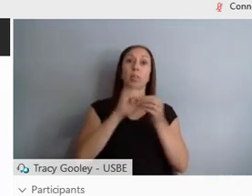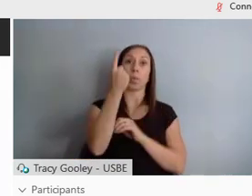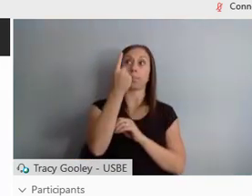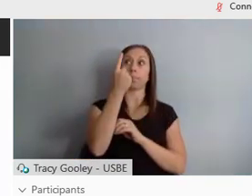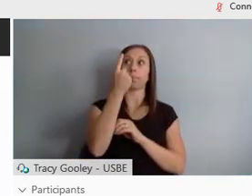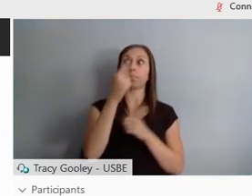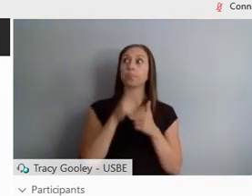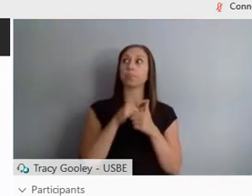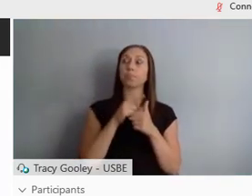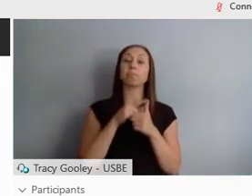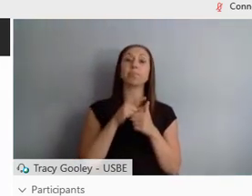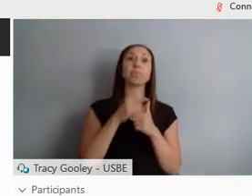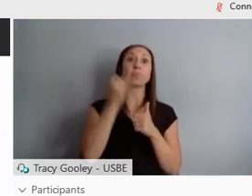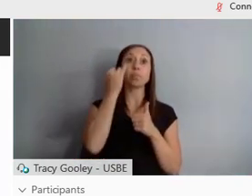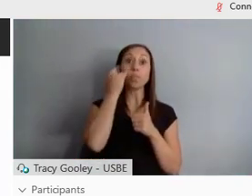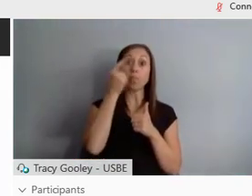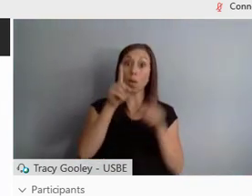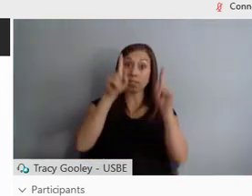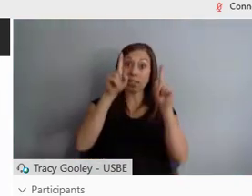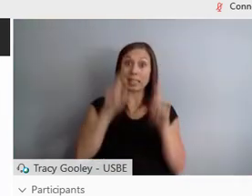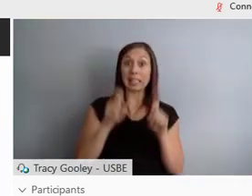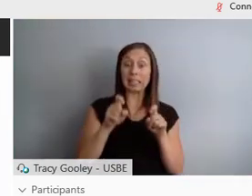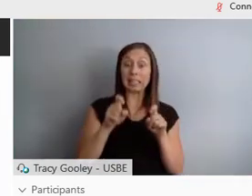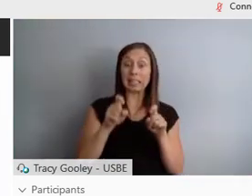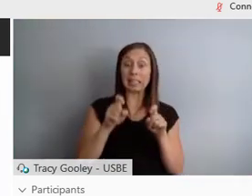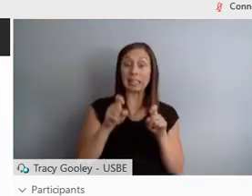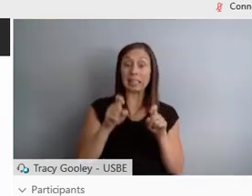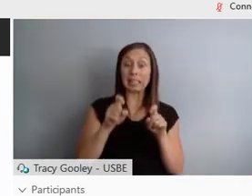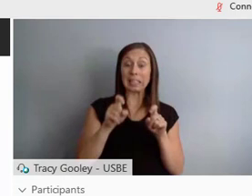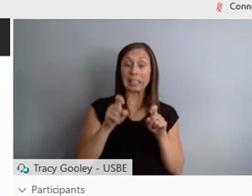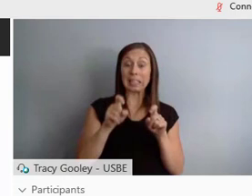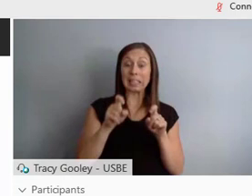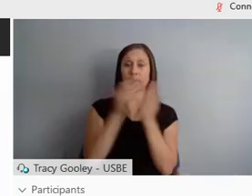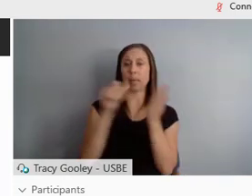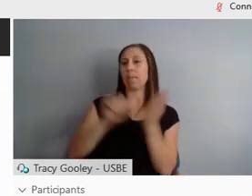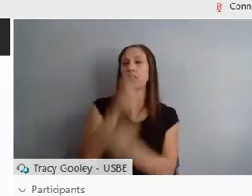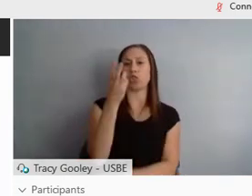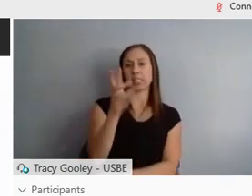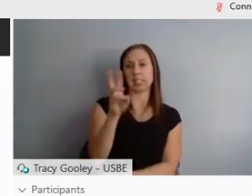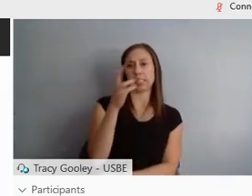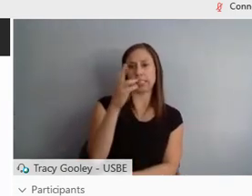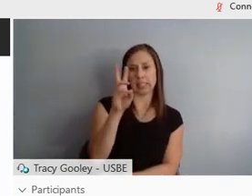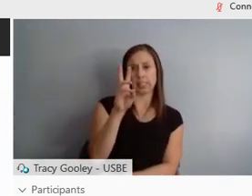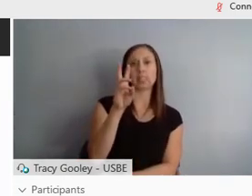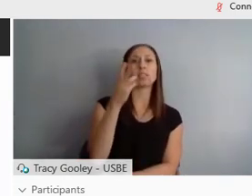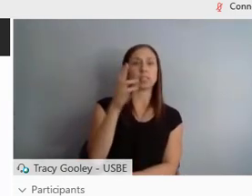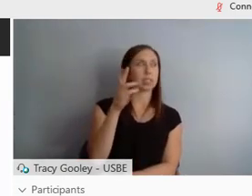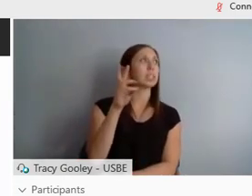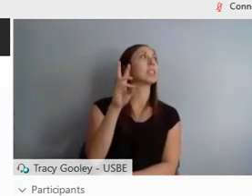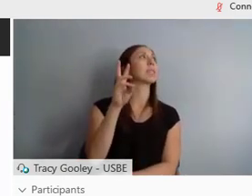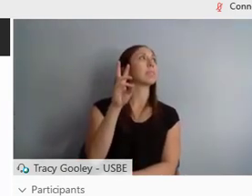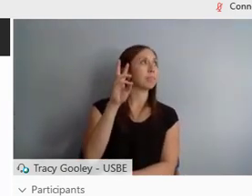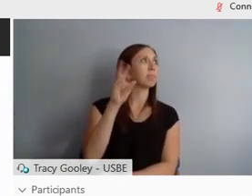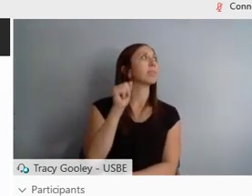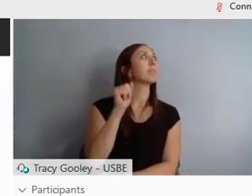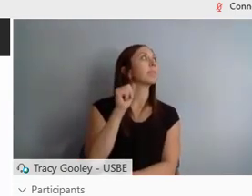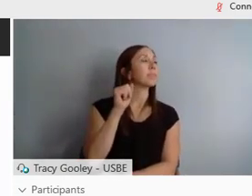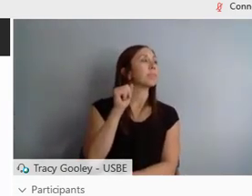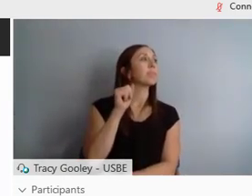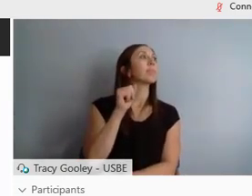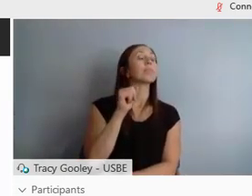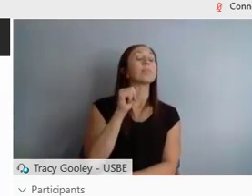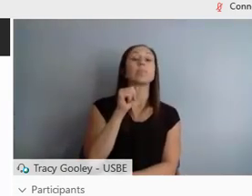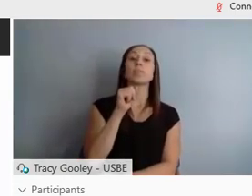number 1. If you have the test administration manual in front of you, this is page 16 for question number 1. And